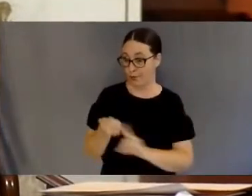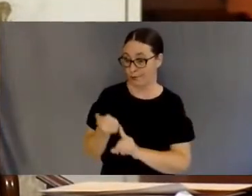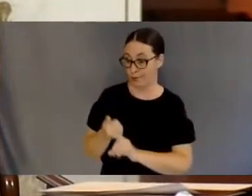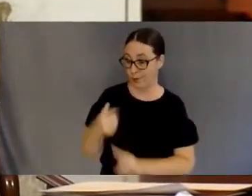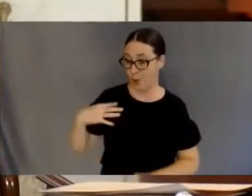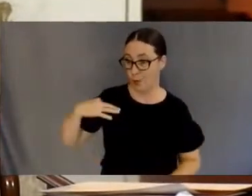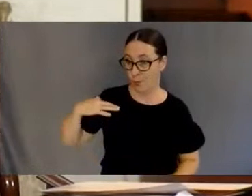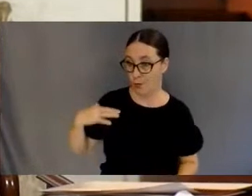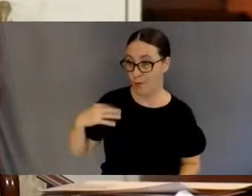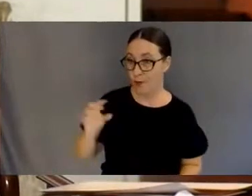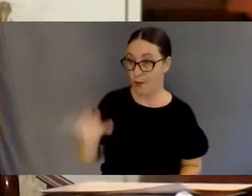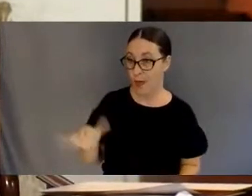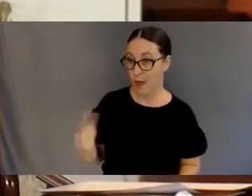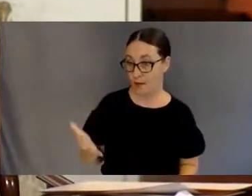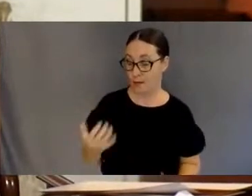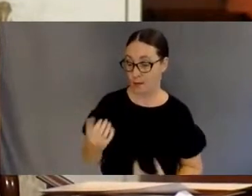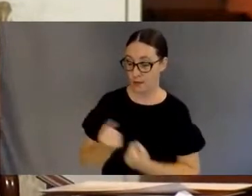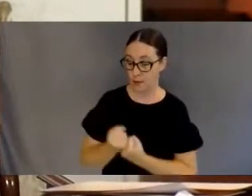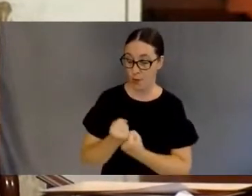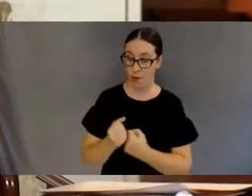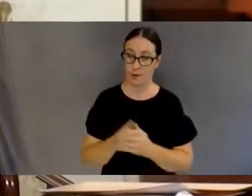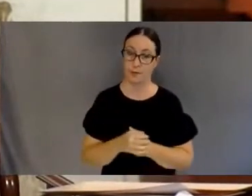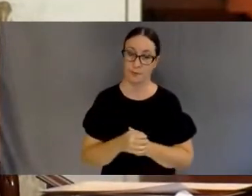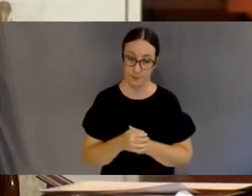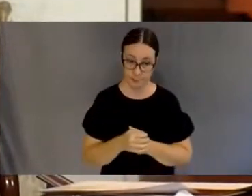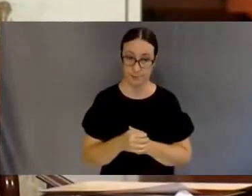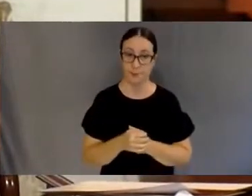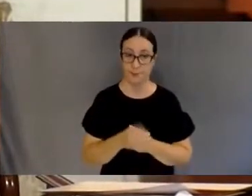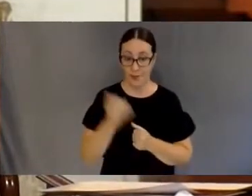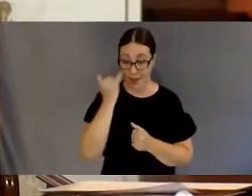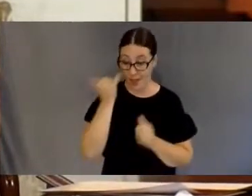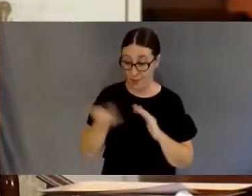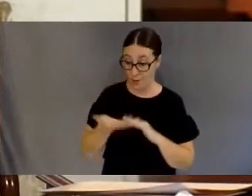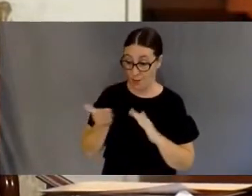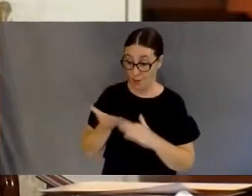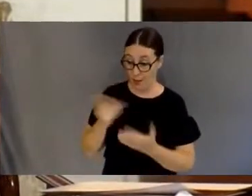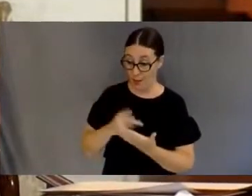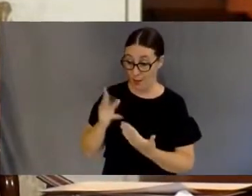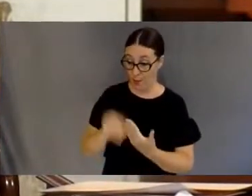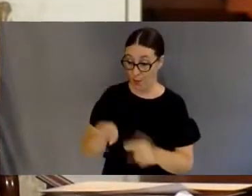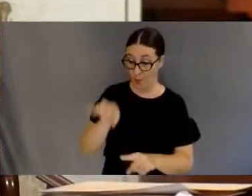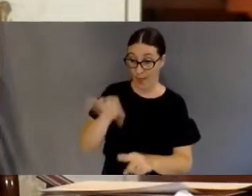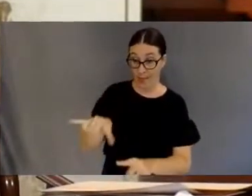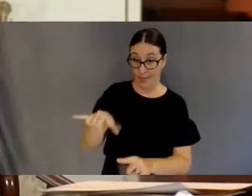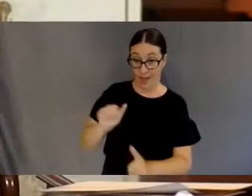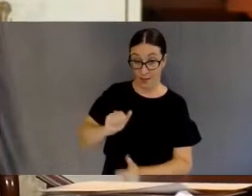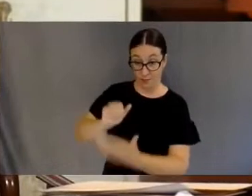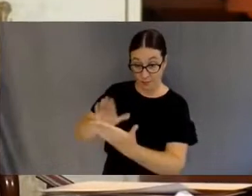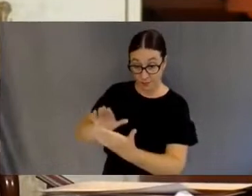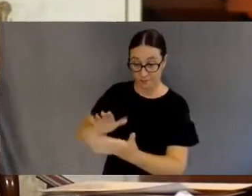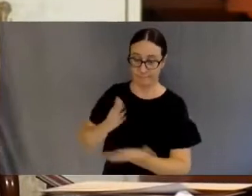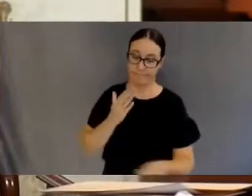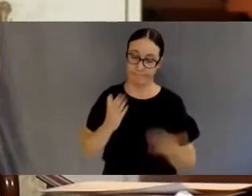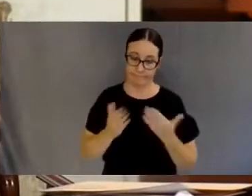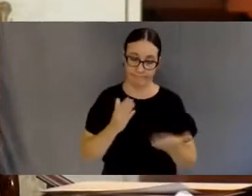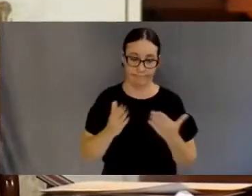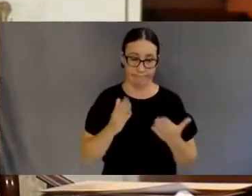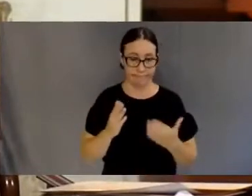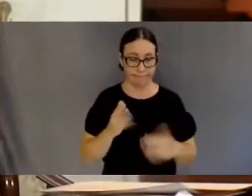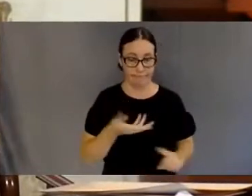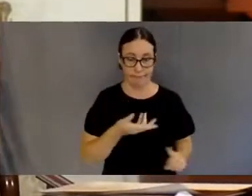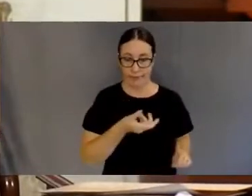for this support. And if we ran the program that way, probably very few That's right.